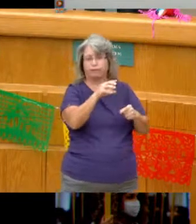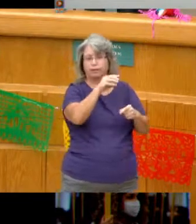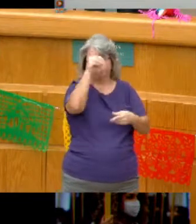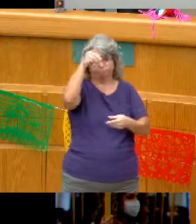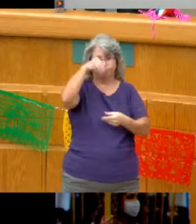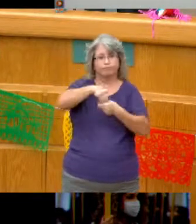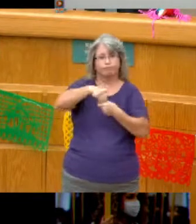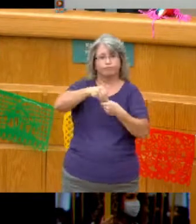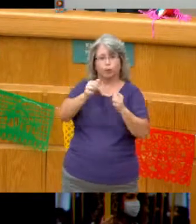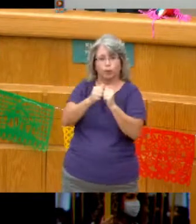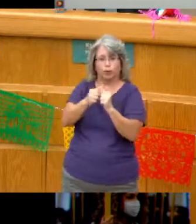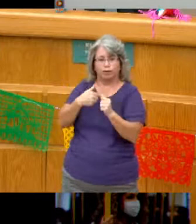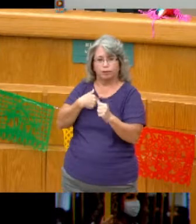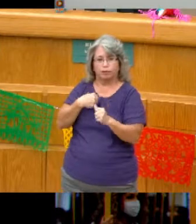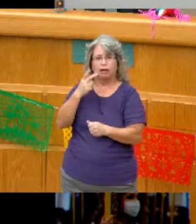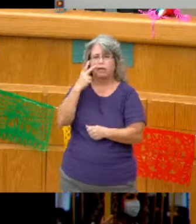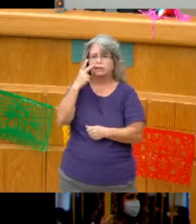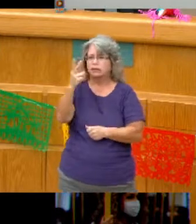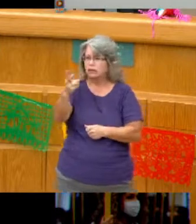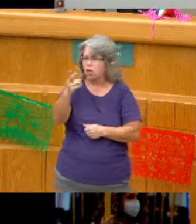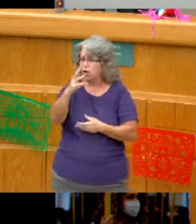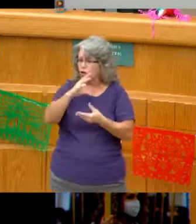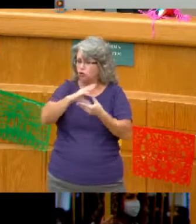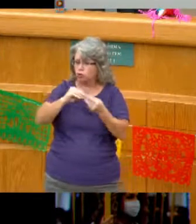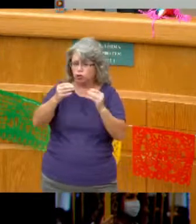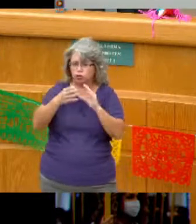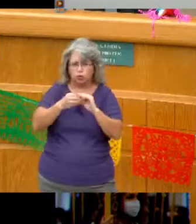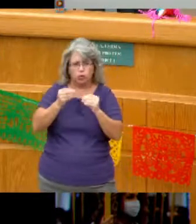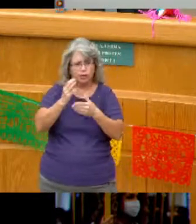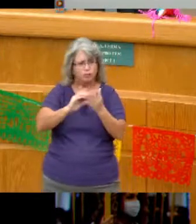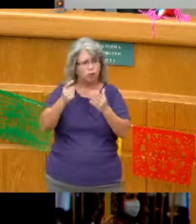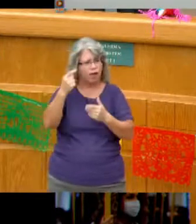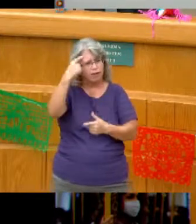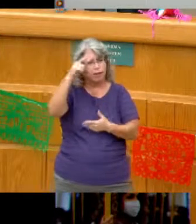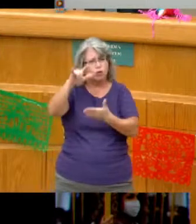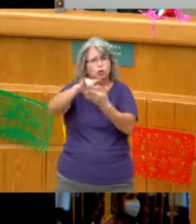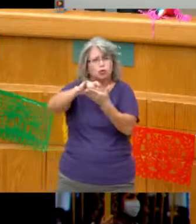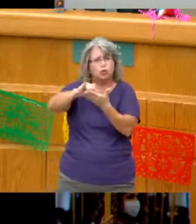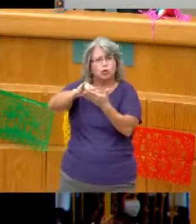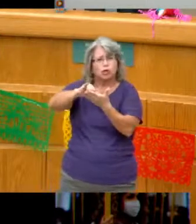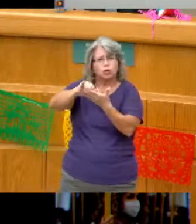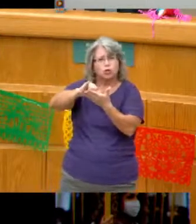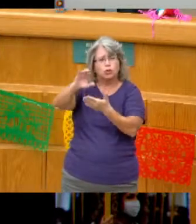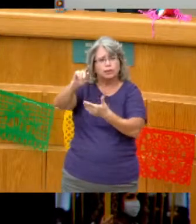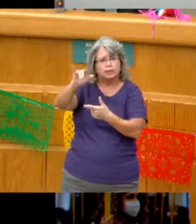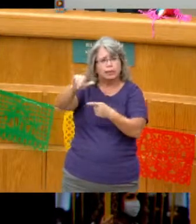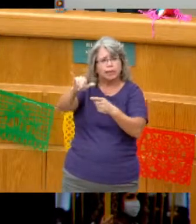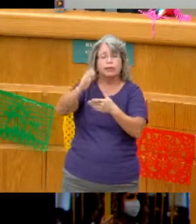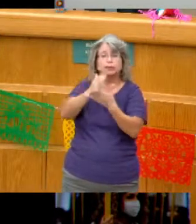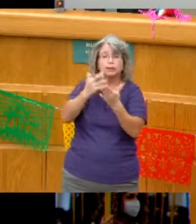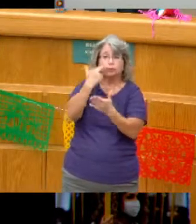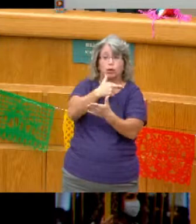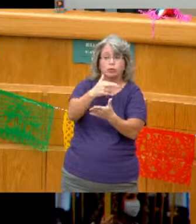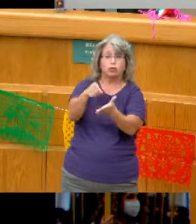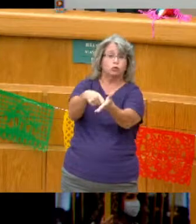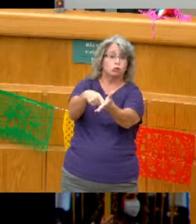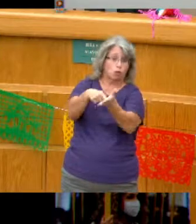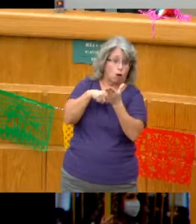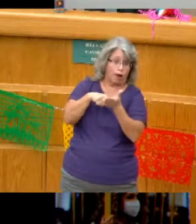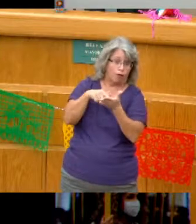a restaurant, and I think it's a law in New York City right now, where restaurants are requiring that for you to get service that you